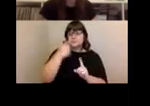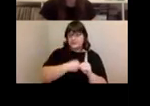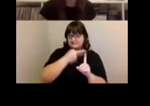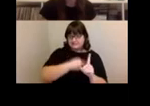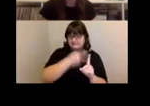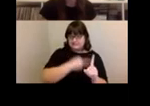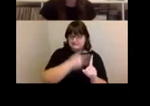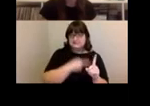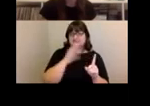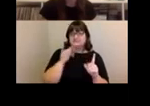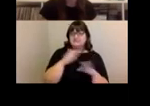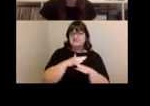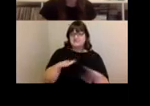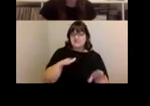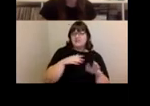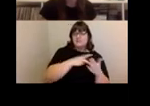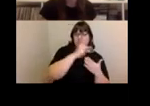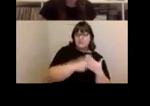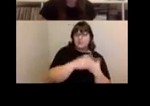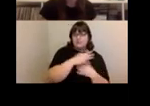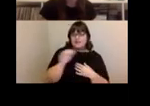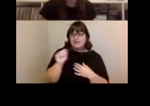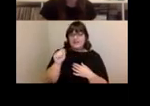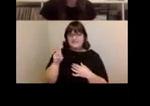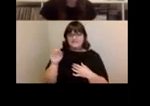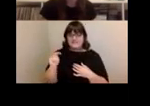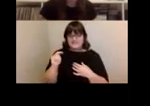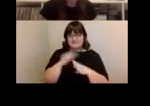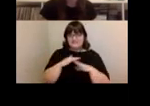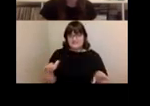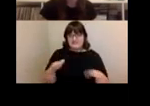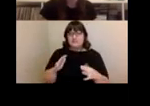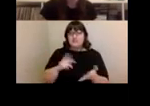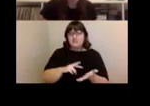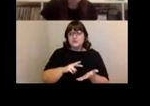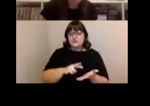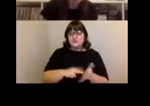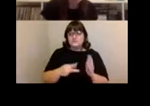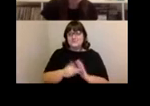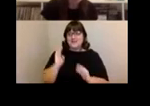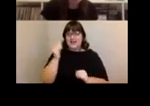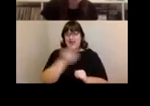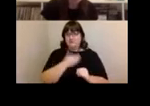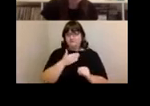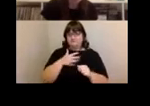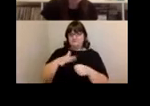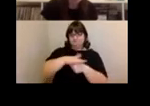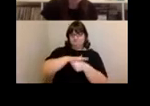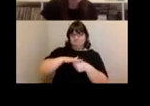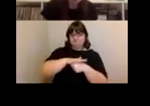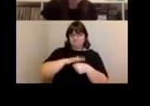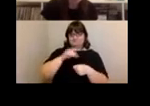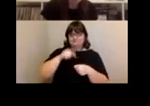and admin for our funders. So our little office in our space is the rent on